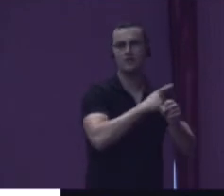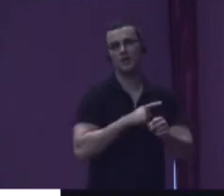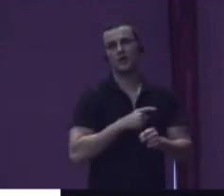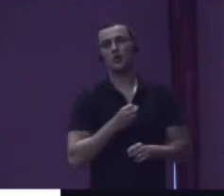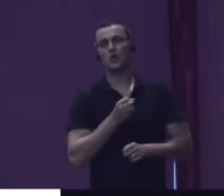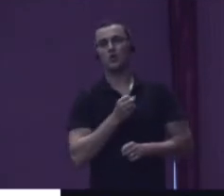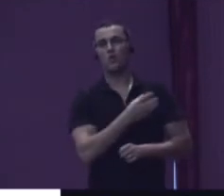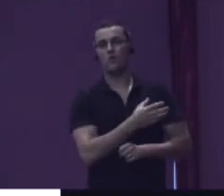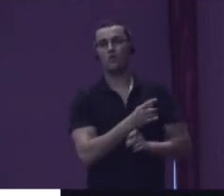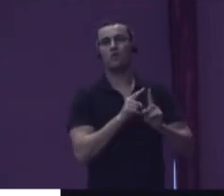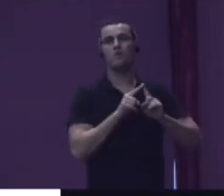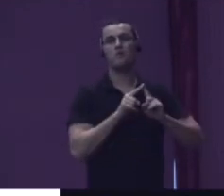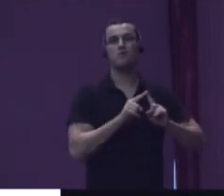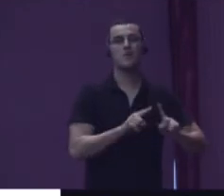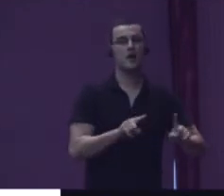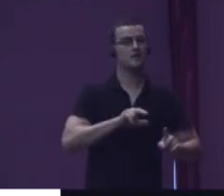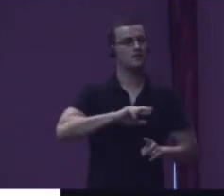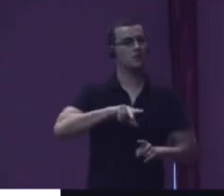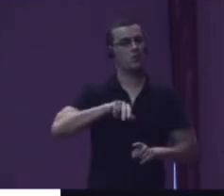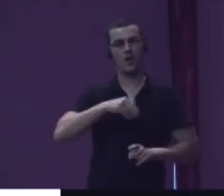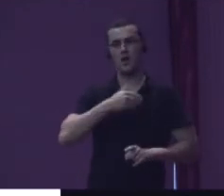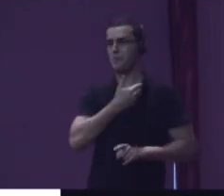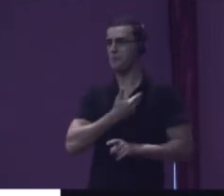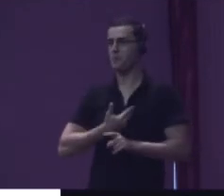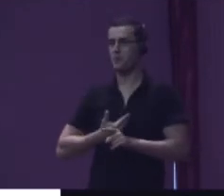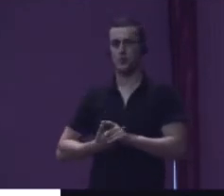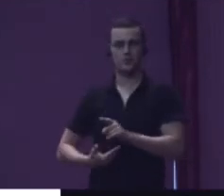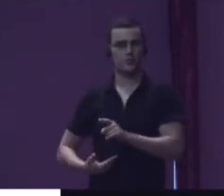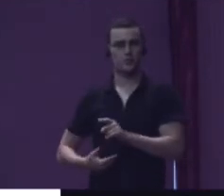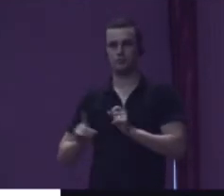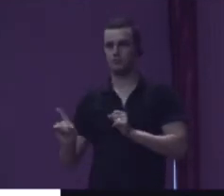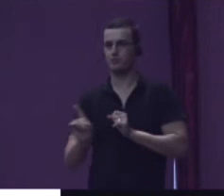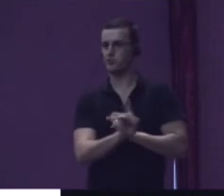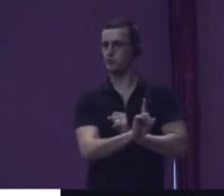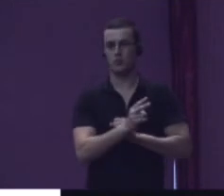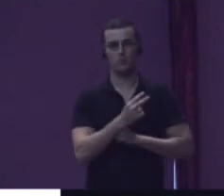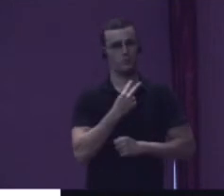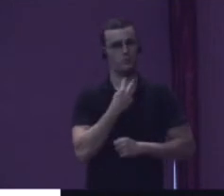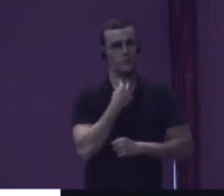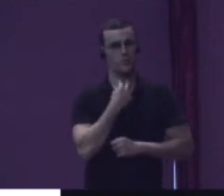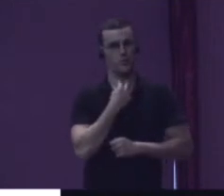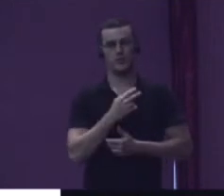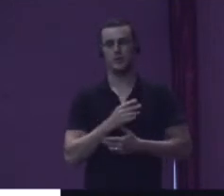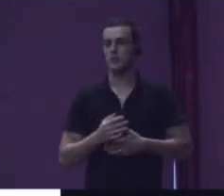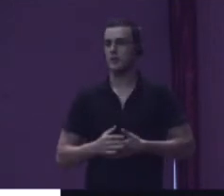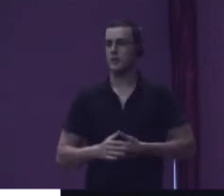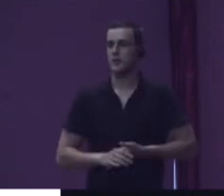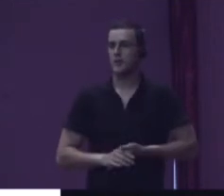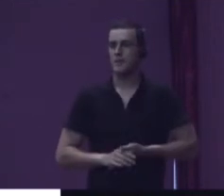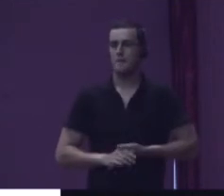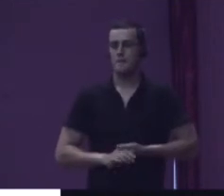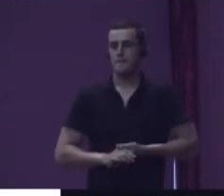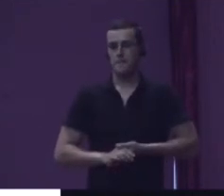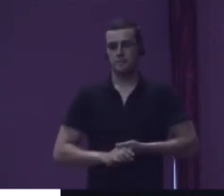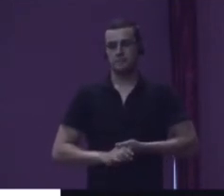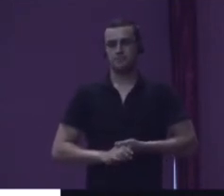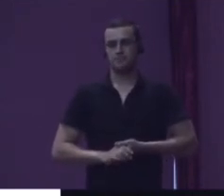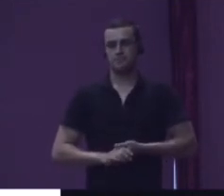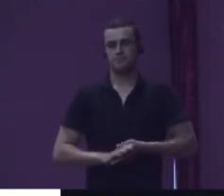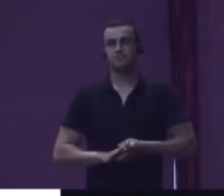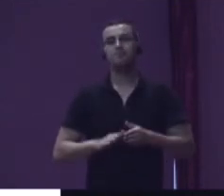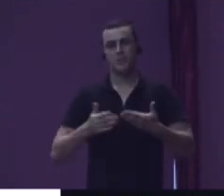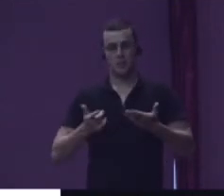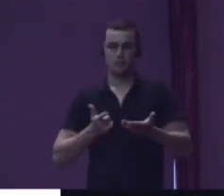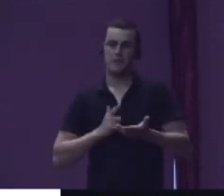So rather than denigrate the practices and knowledge that the midwives have in these programs, the